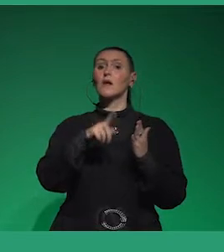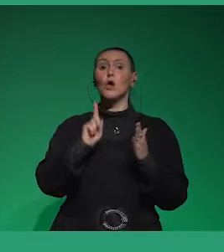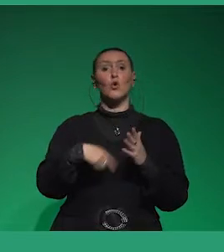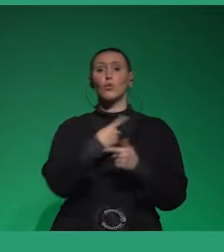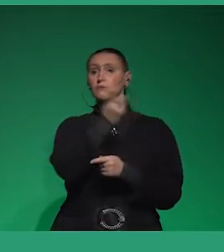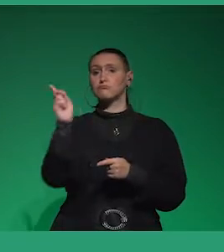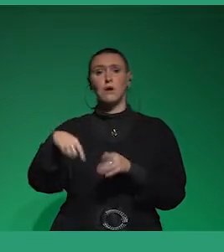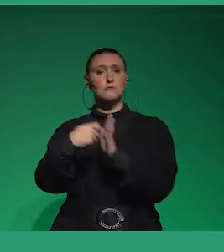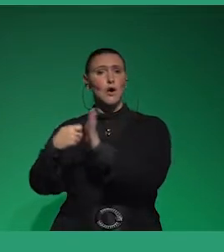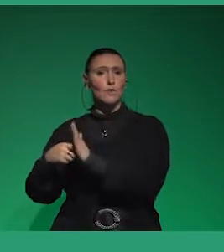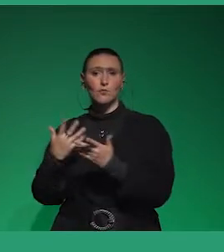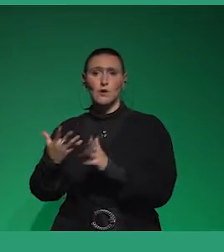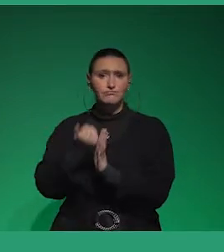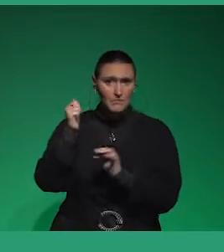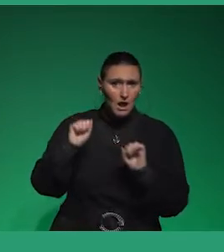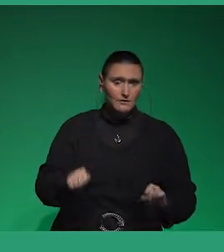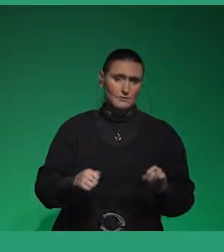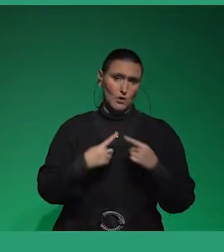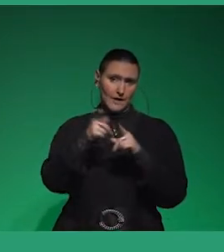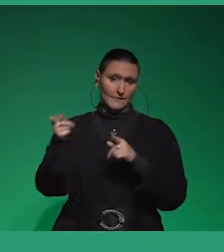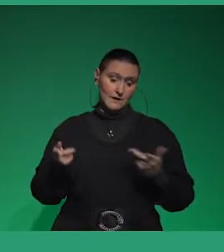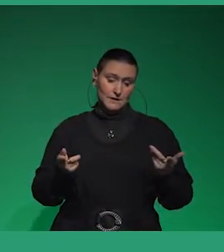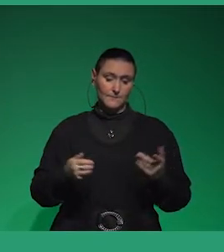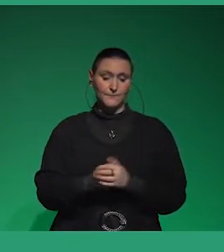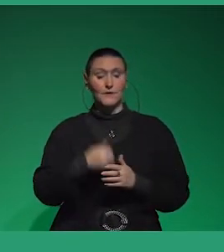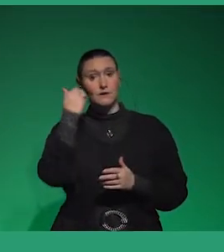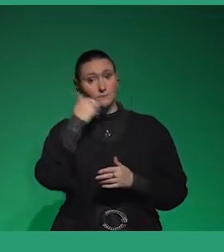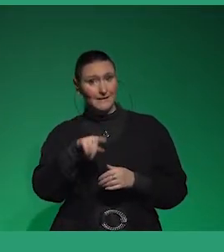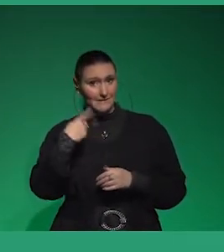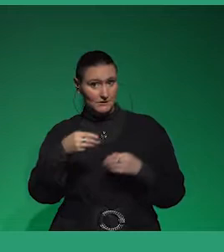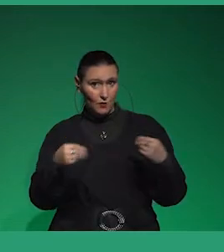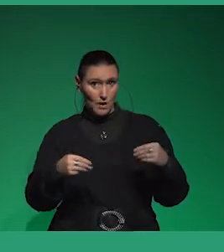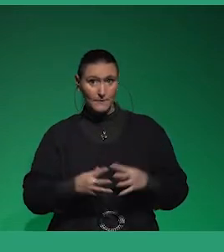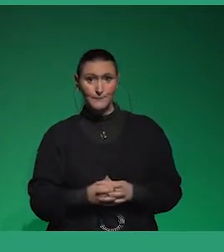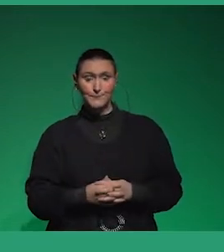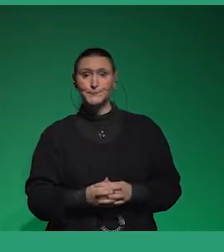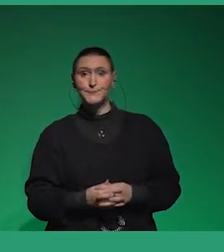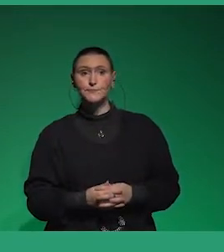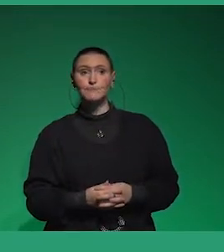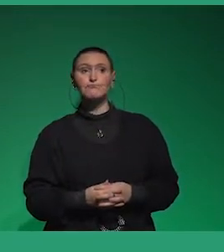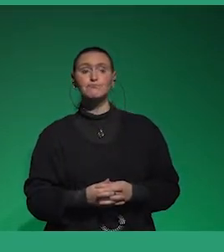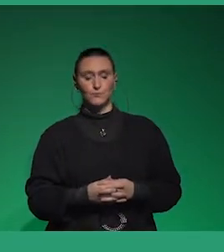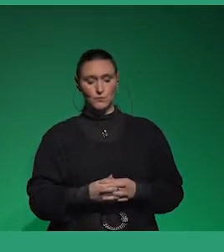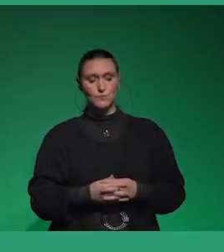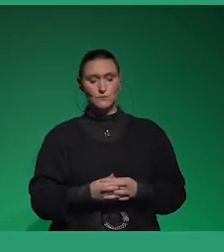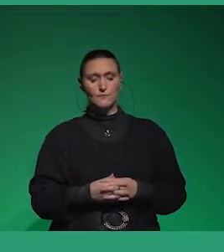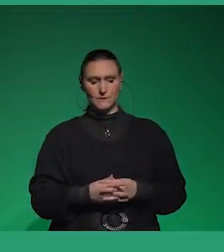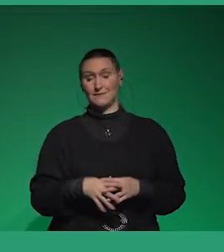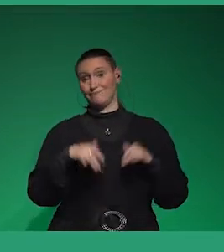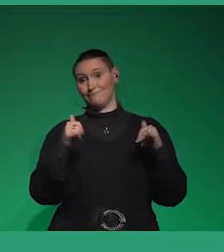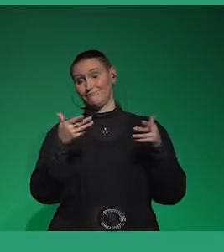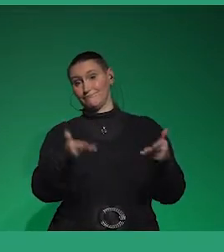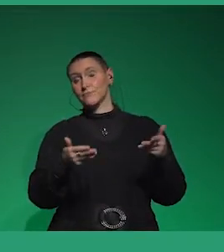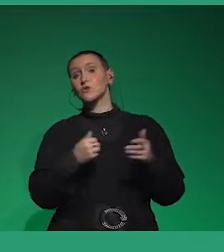other parties openly. So next slide, please. Yeah, so this would also then bring us to